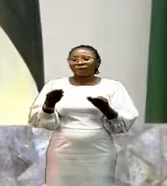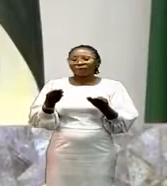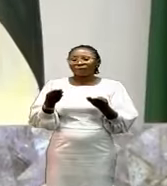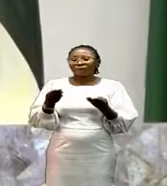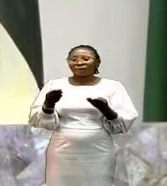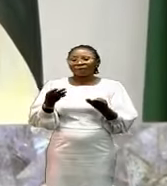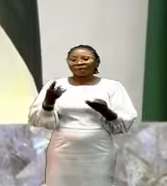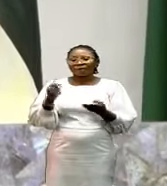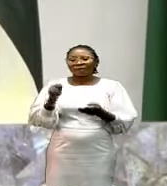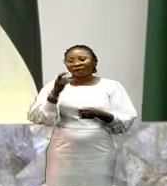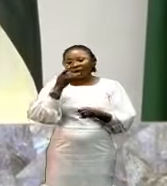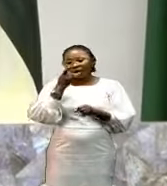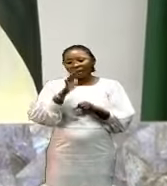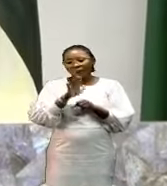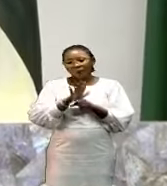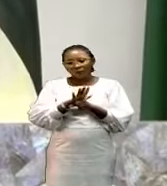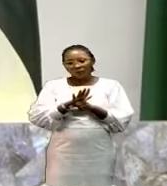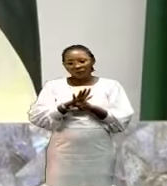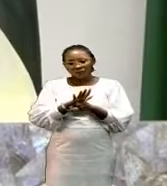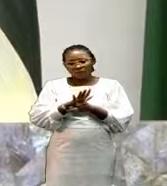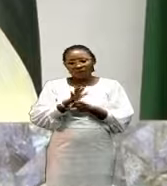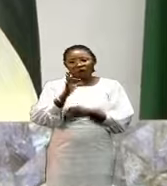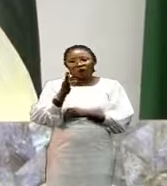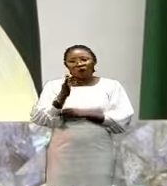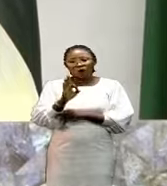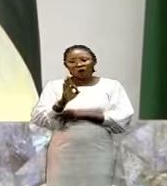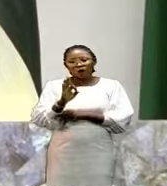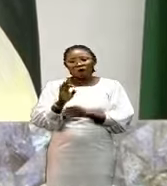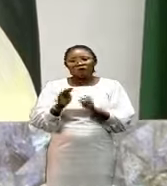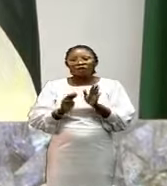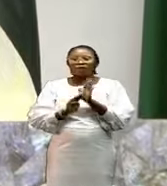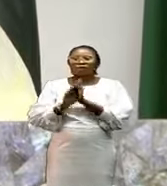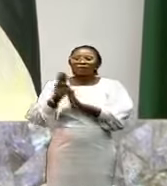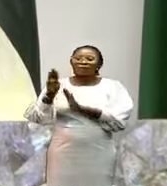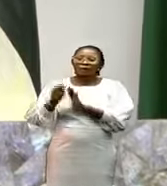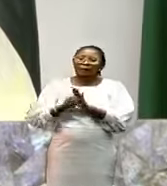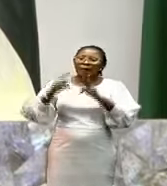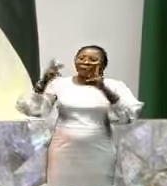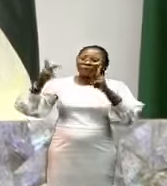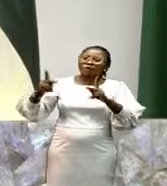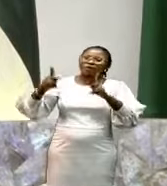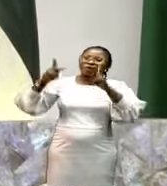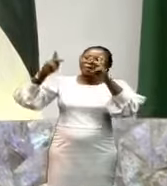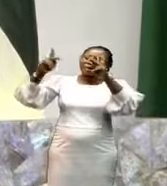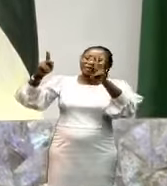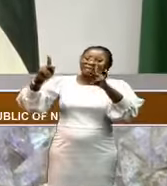the promise of development, prosperity,